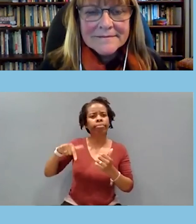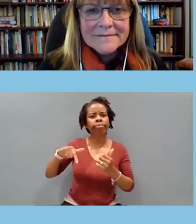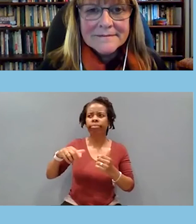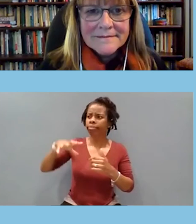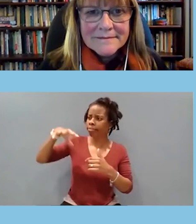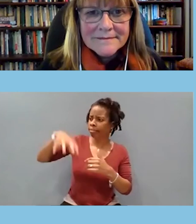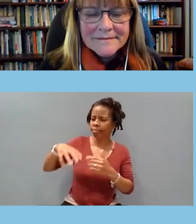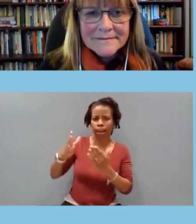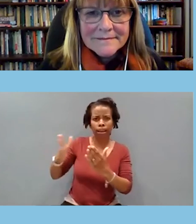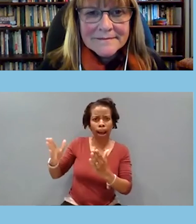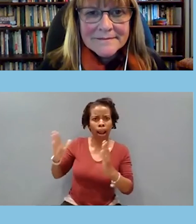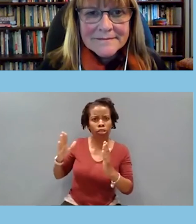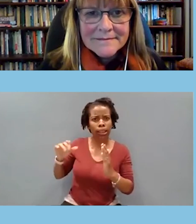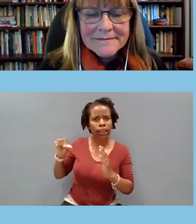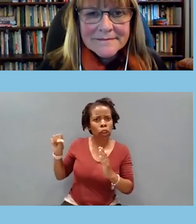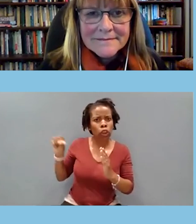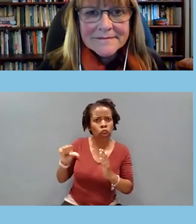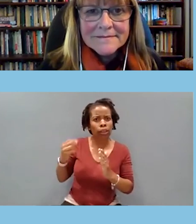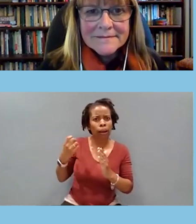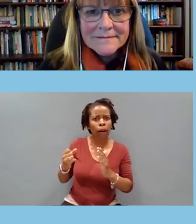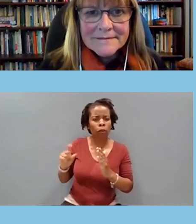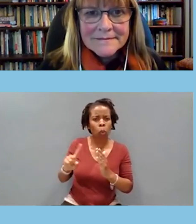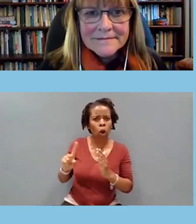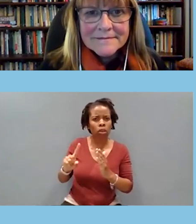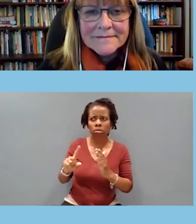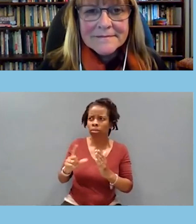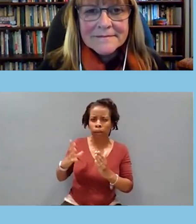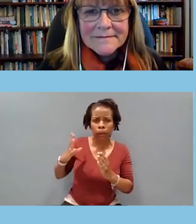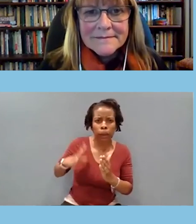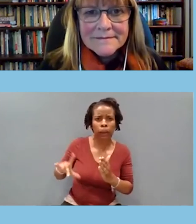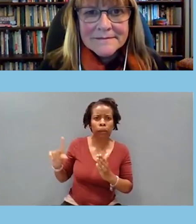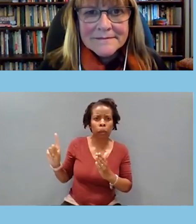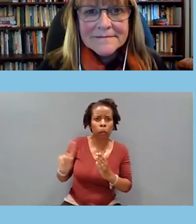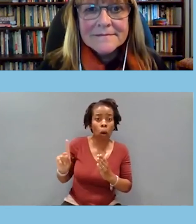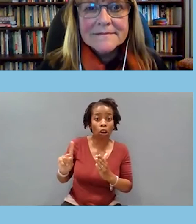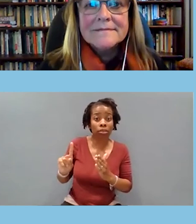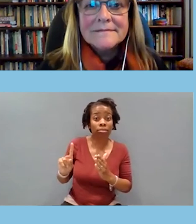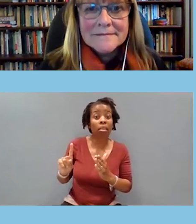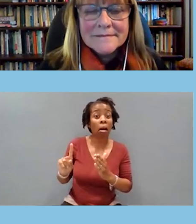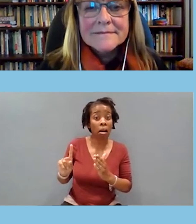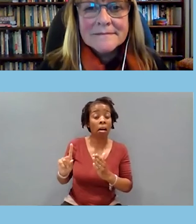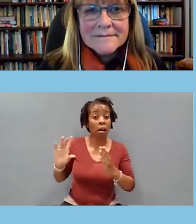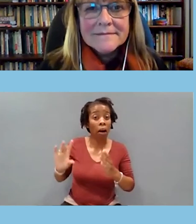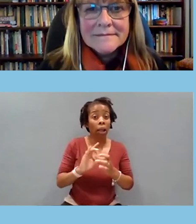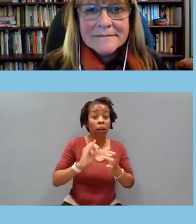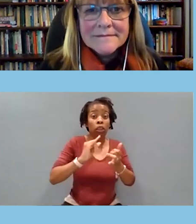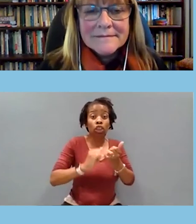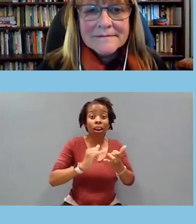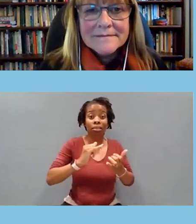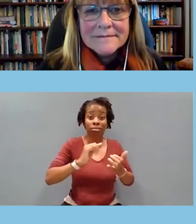And Shannon Finnegan's work is really significant in that too. And we talked about that, the sort of sense of what is understood